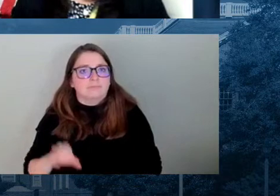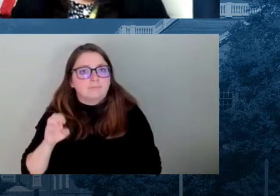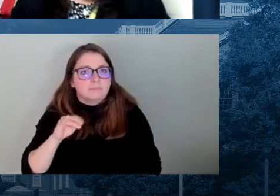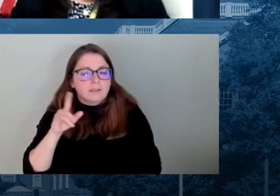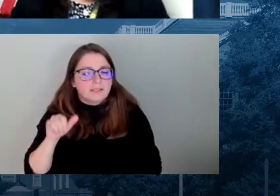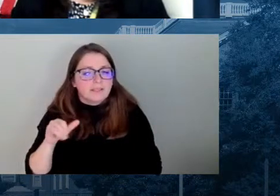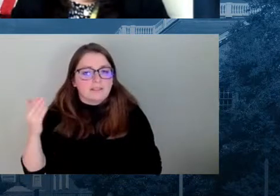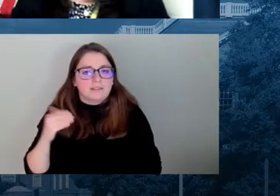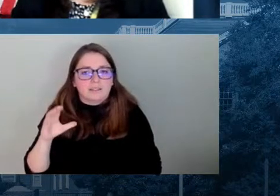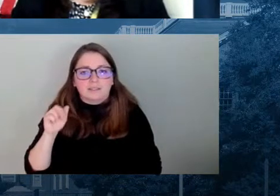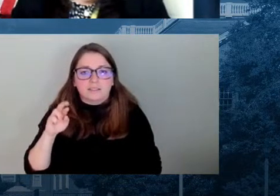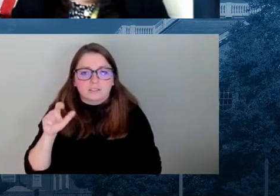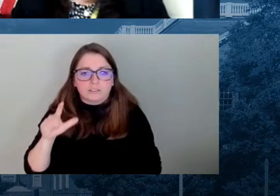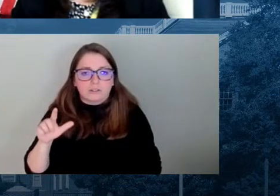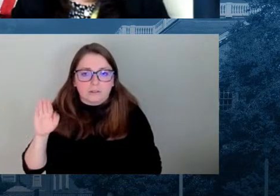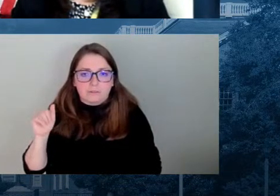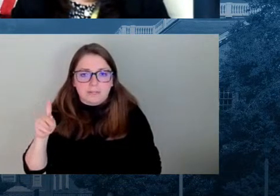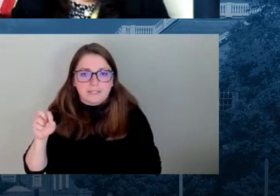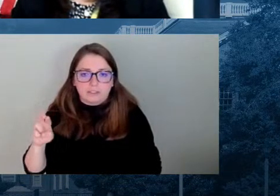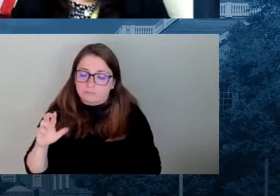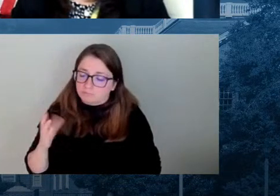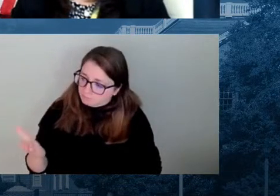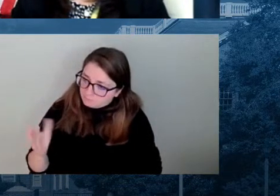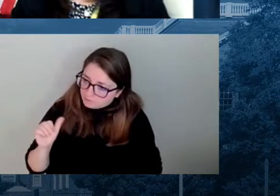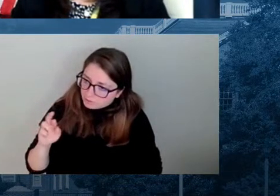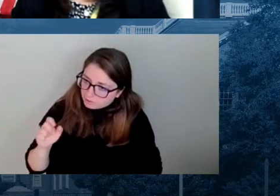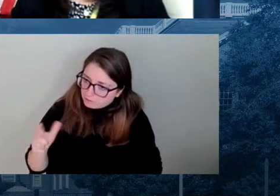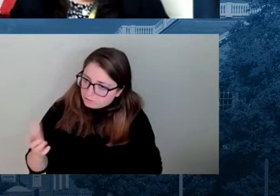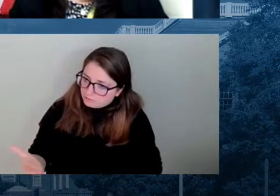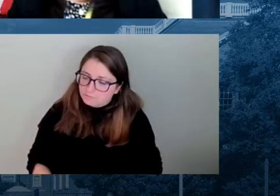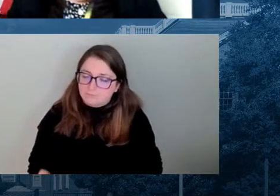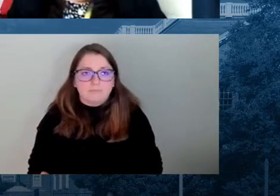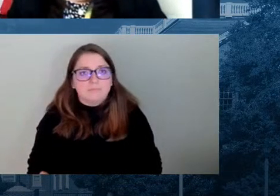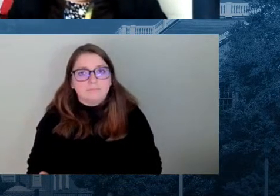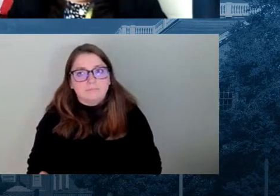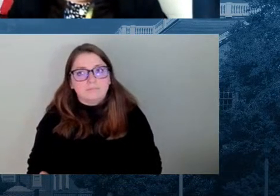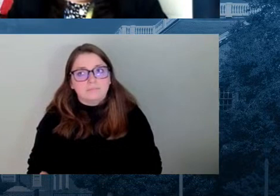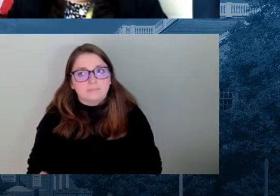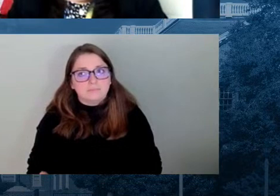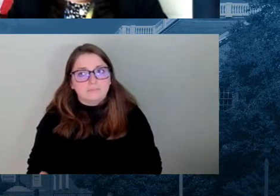Carl Baker. Carl? Let's see.